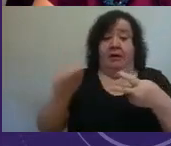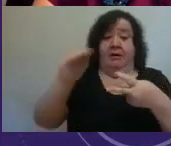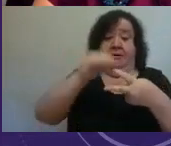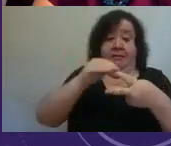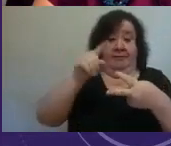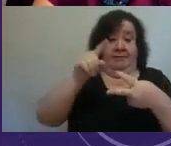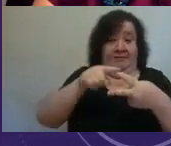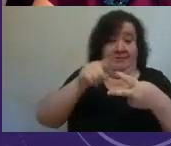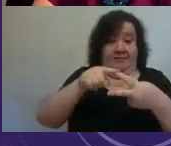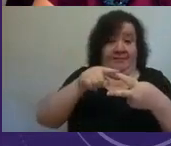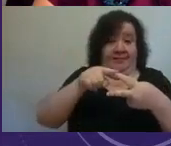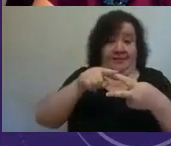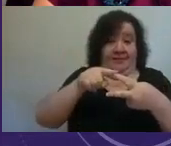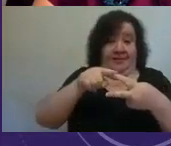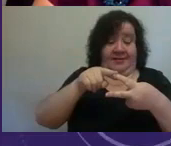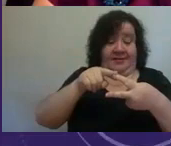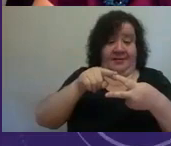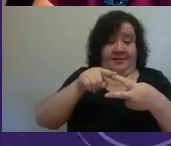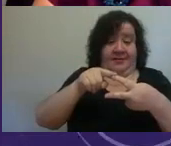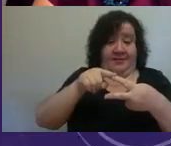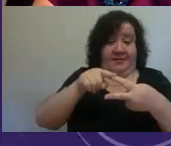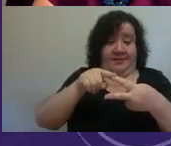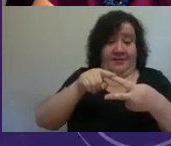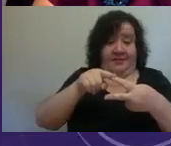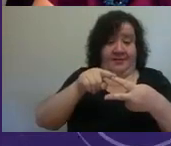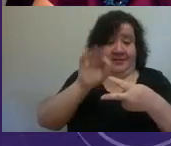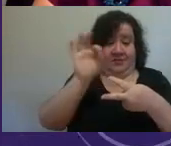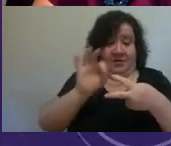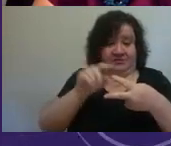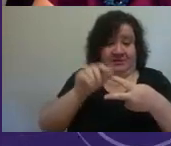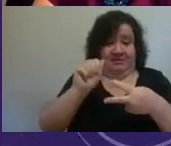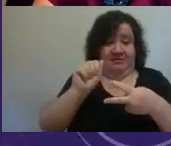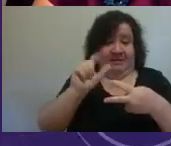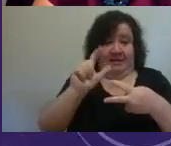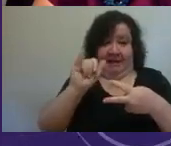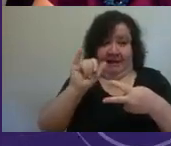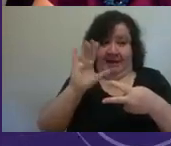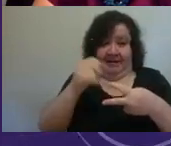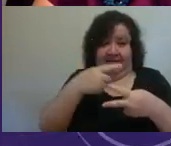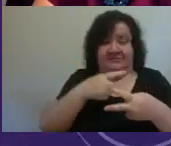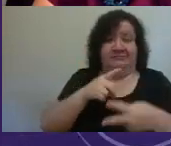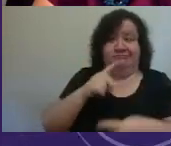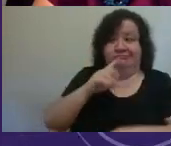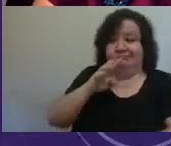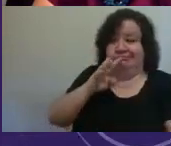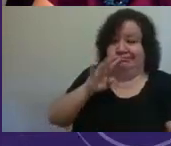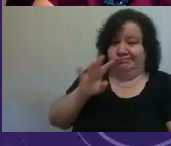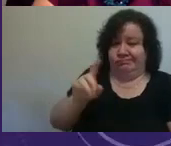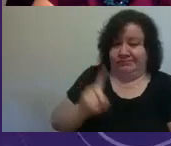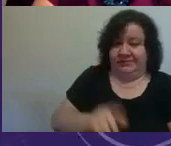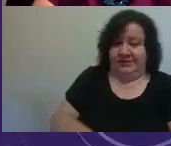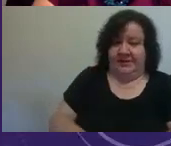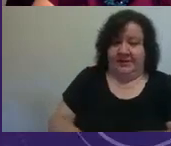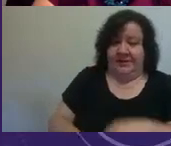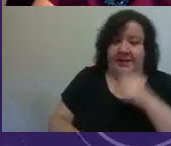how can folks who are deaf-blind or deaf with low vision use accessible, friendly,